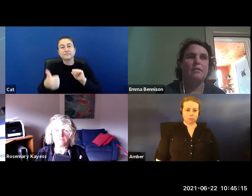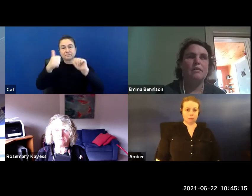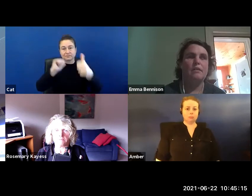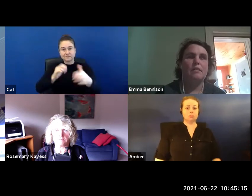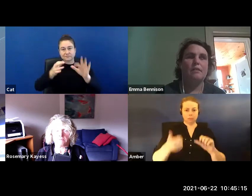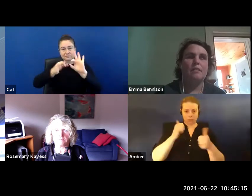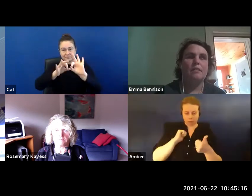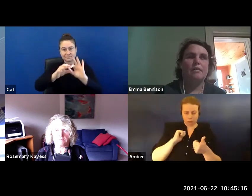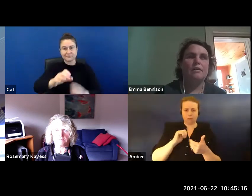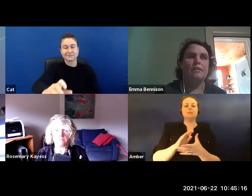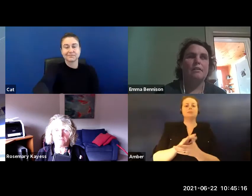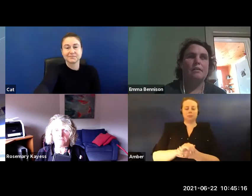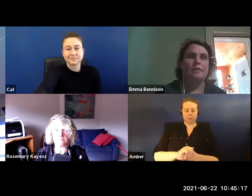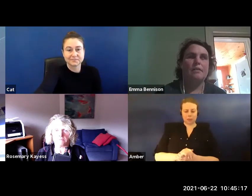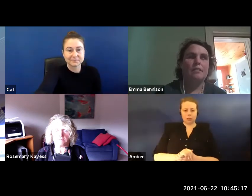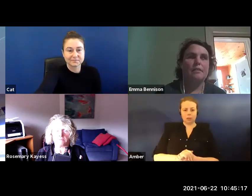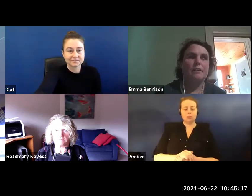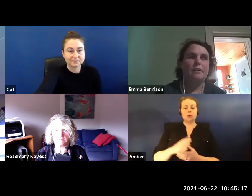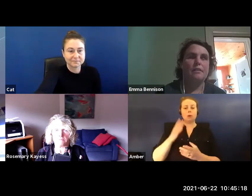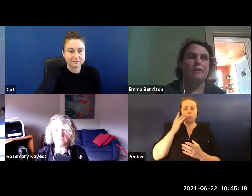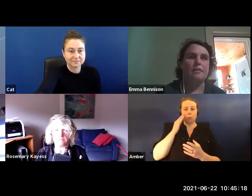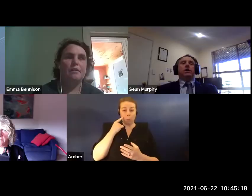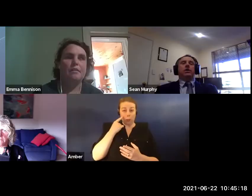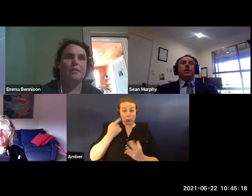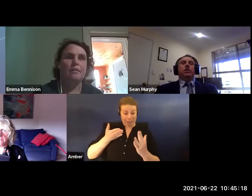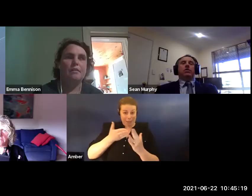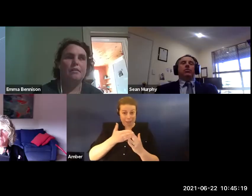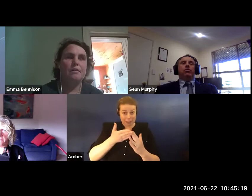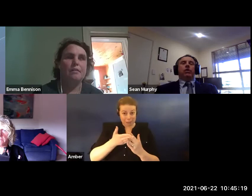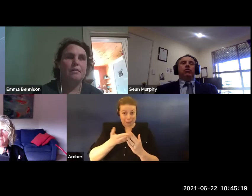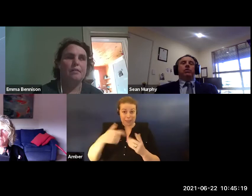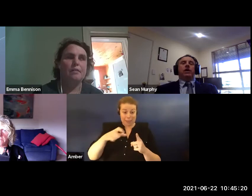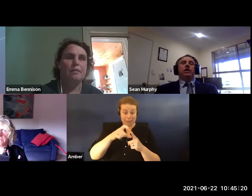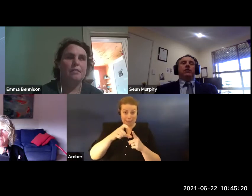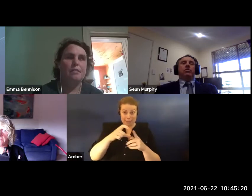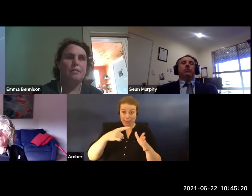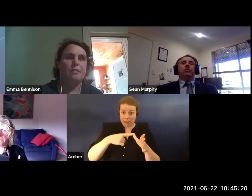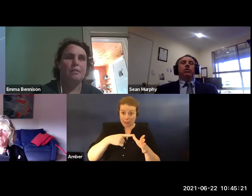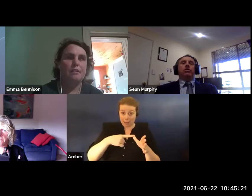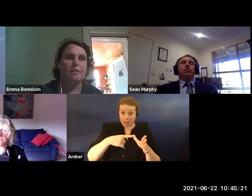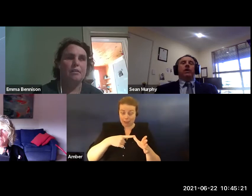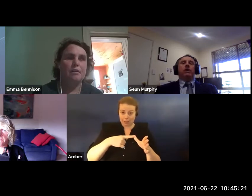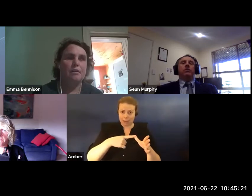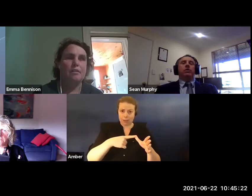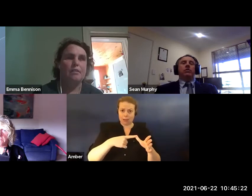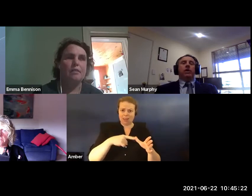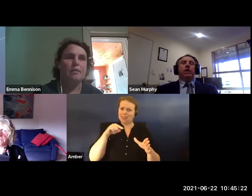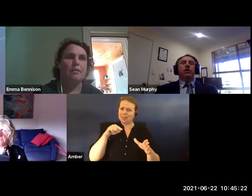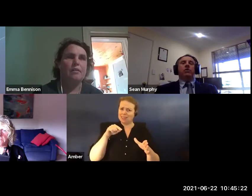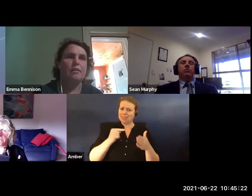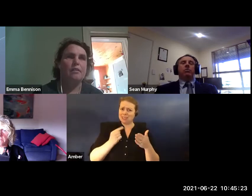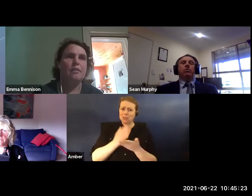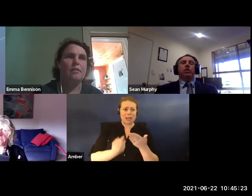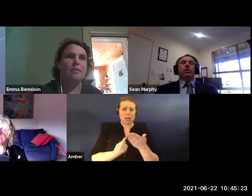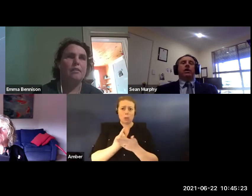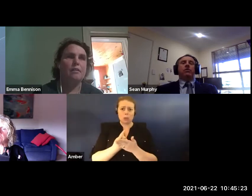when people are looking at the whole issue of accessibility and even DDA, they should be taken as an opportunity of how can we innovate,